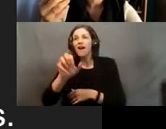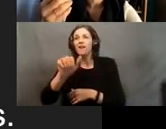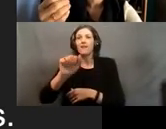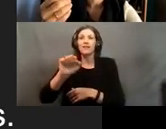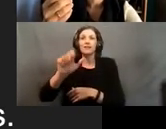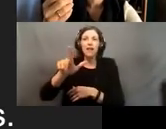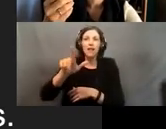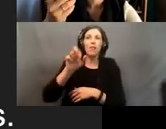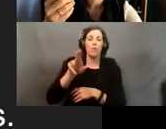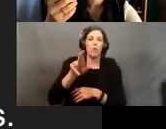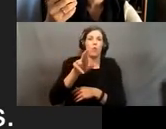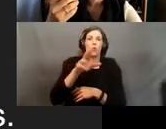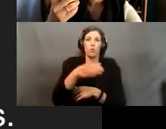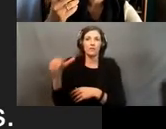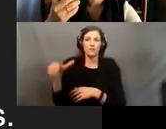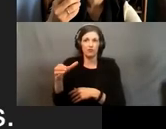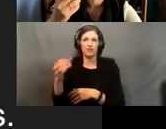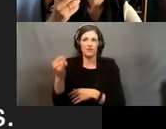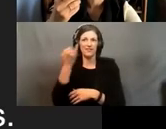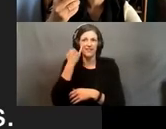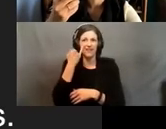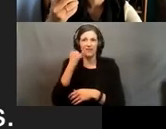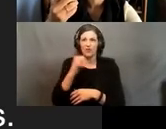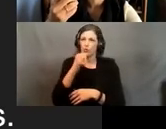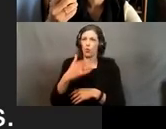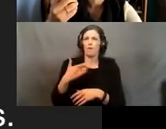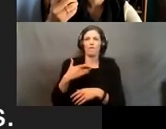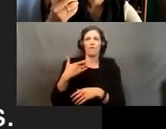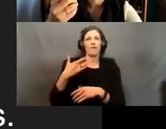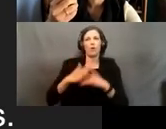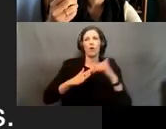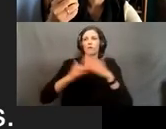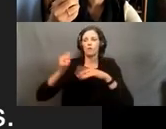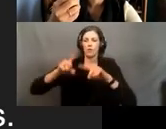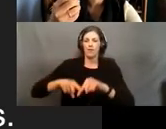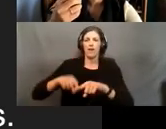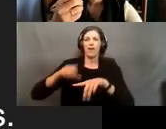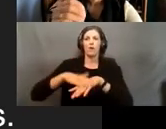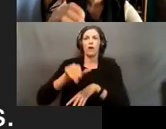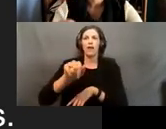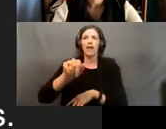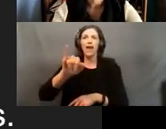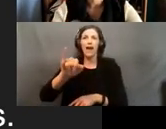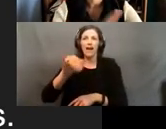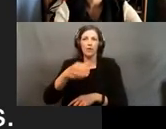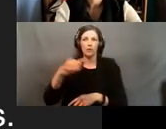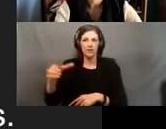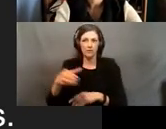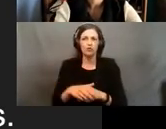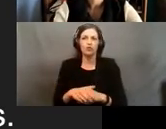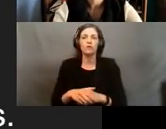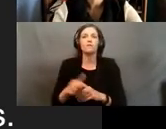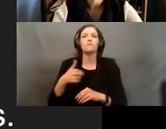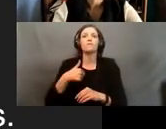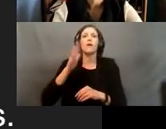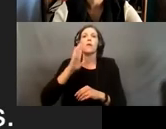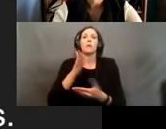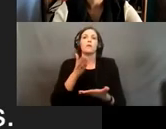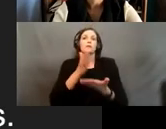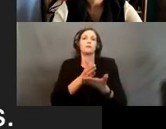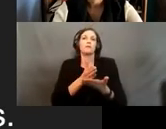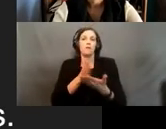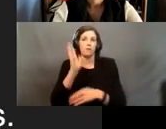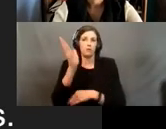of these sessions if you don't feel comfortable relying on the AI captions. I'll be ending my presentation